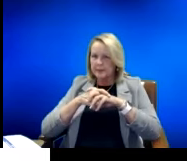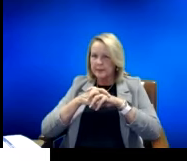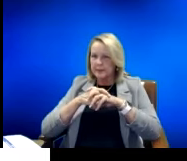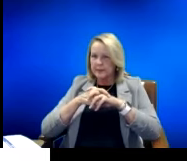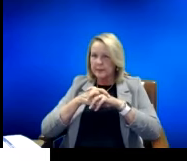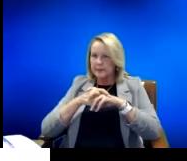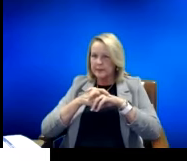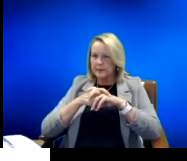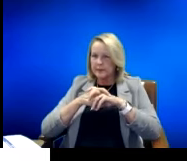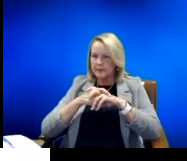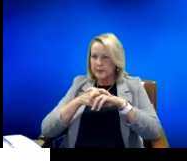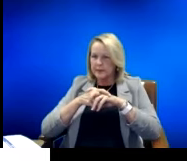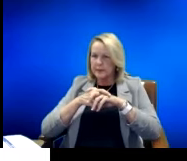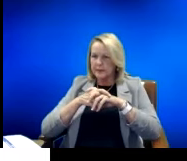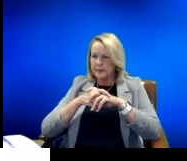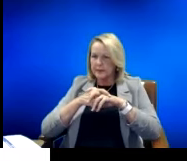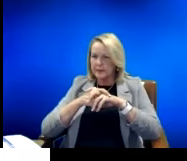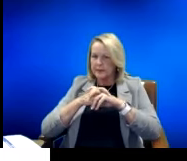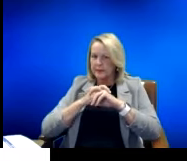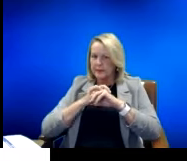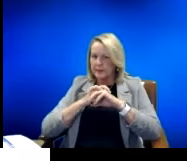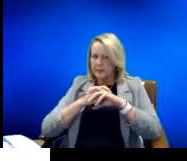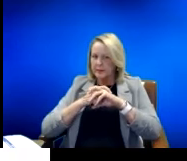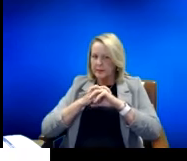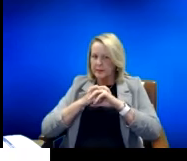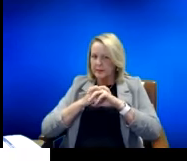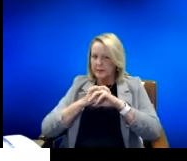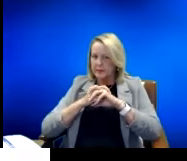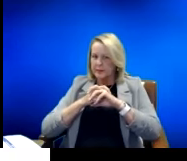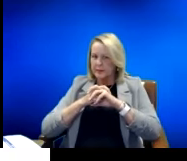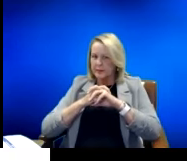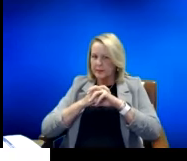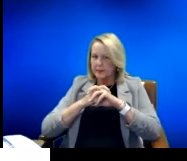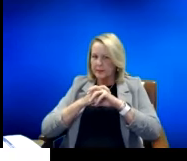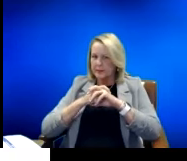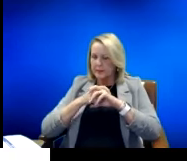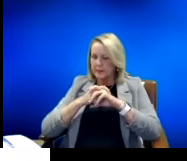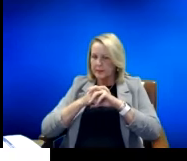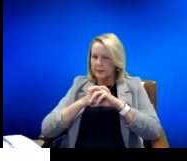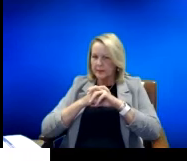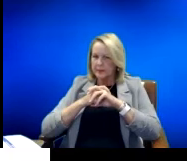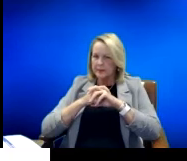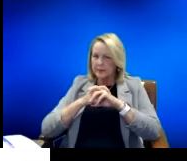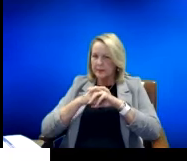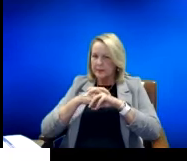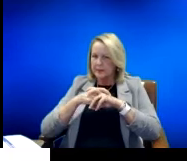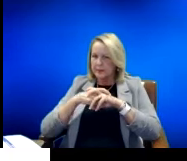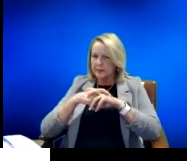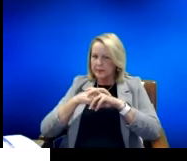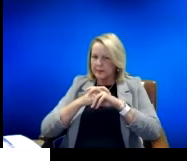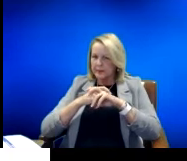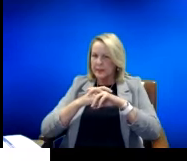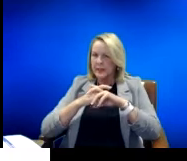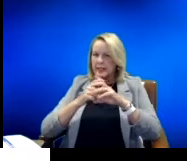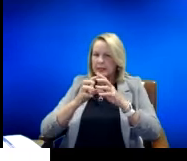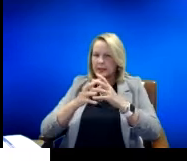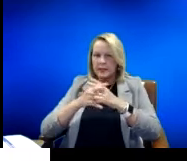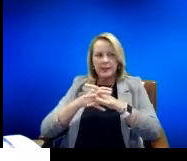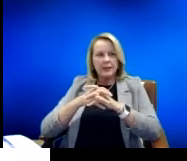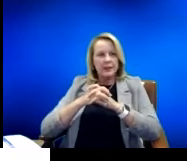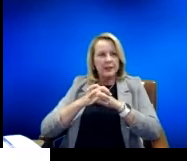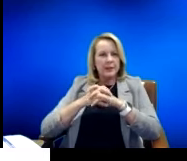and they can direct you, and we'll get that information through them. So absolutely. Very good, very good.